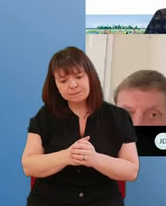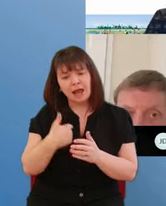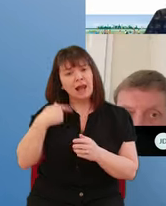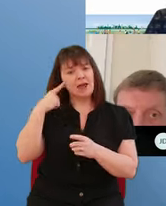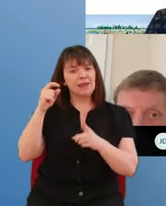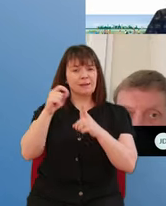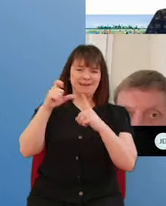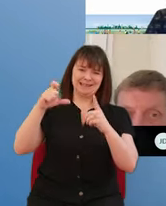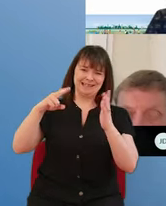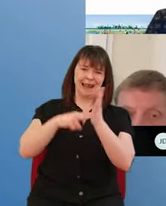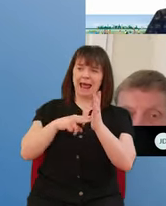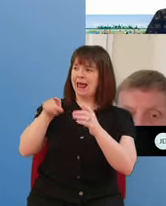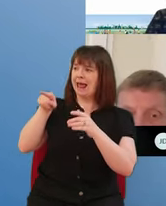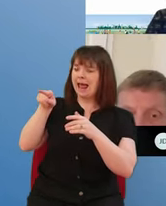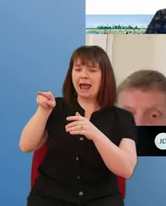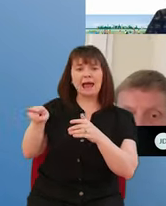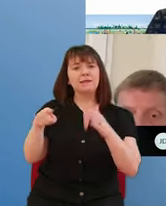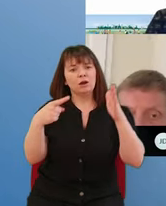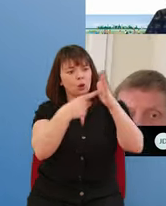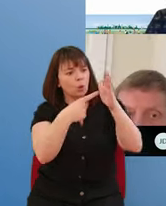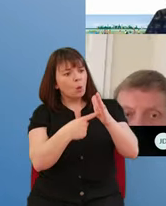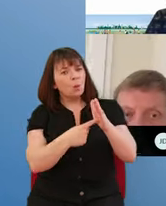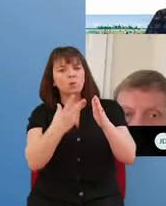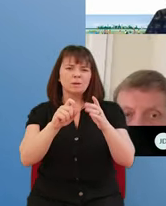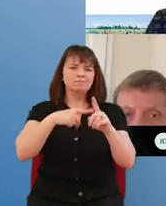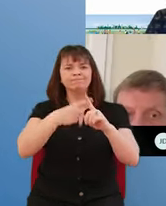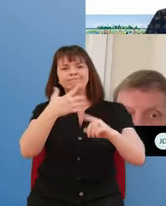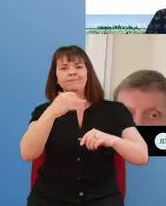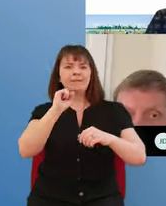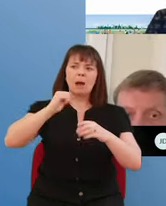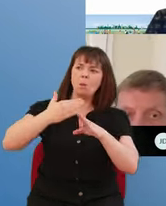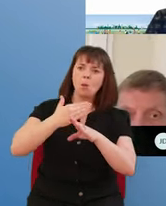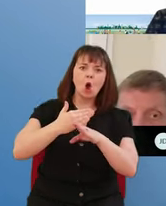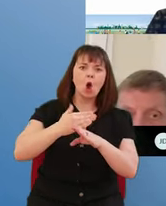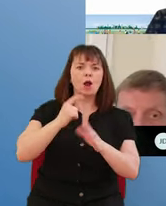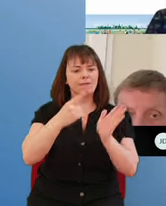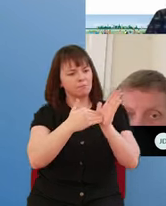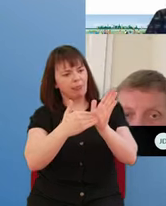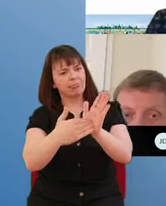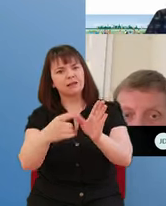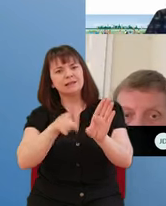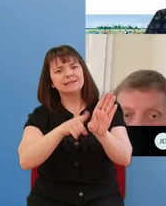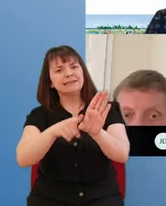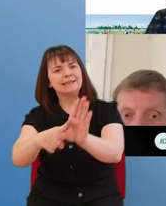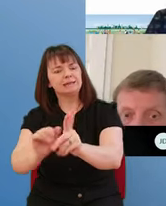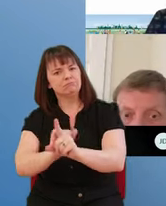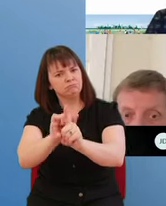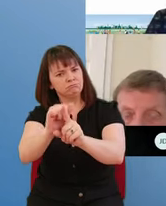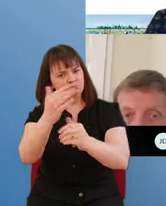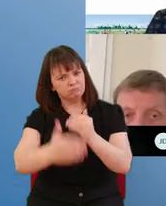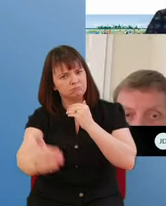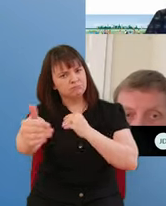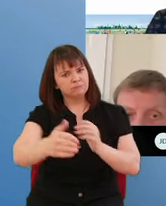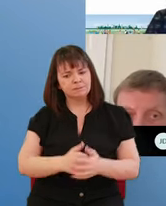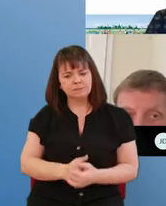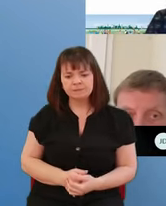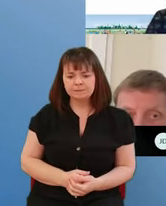absolutely, and thank you for raising that, Tracy. One thing that has become very apparent during the course of the pandemic has been the